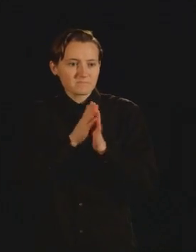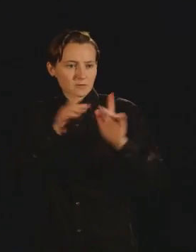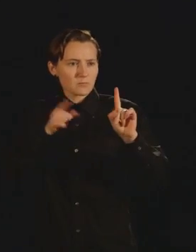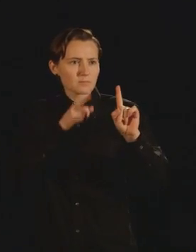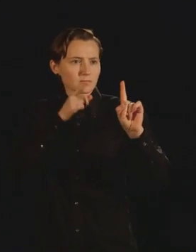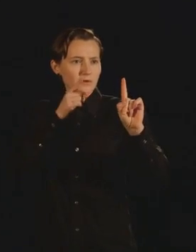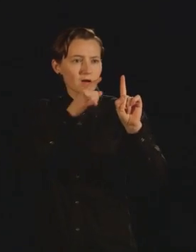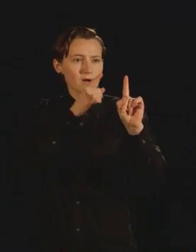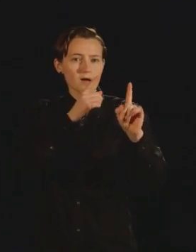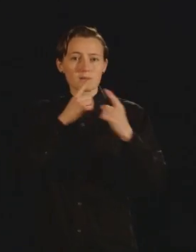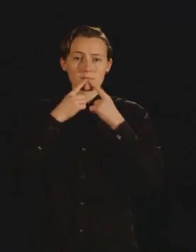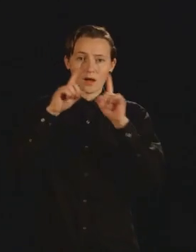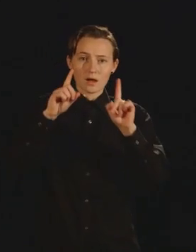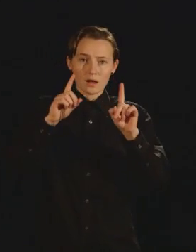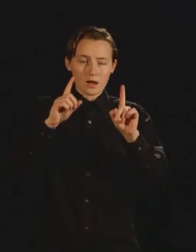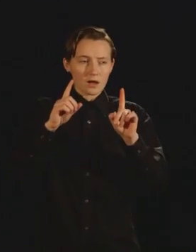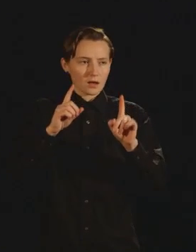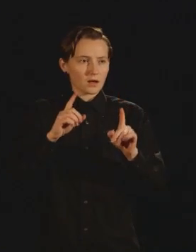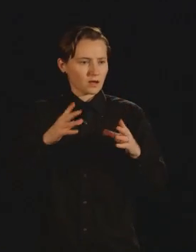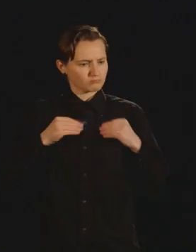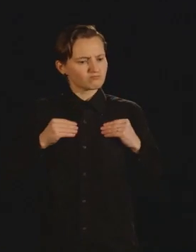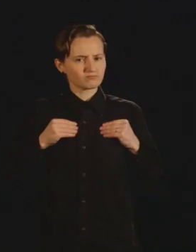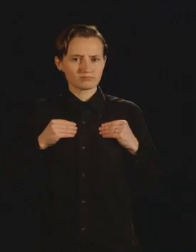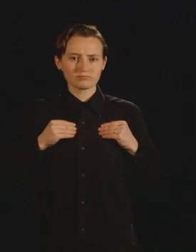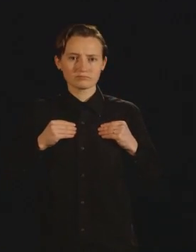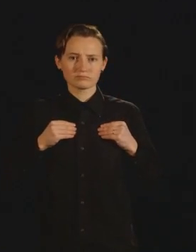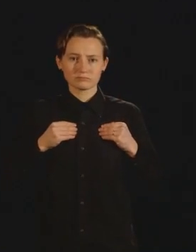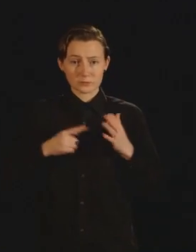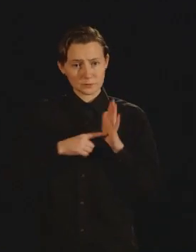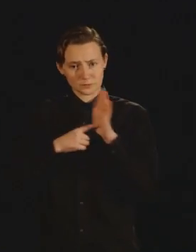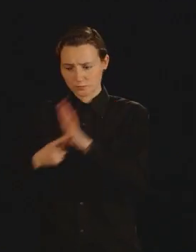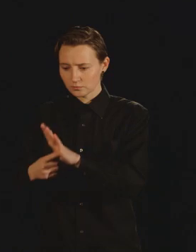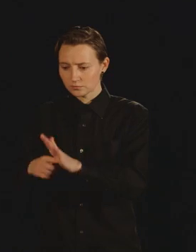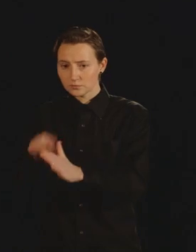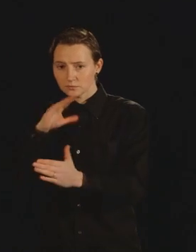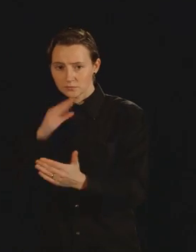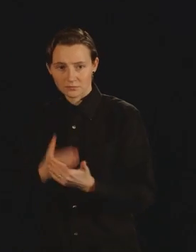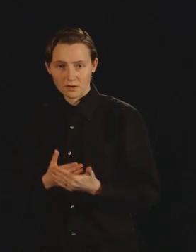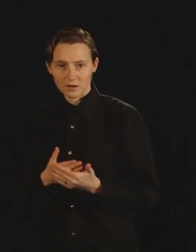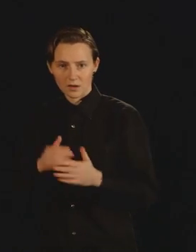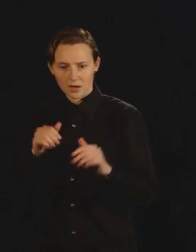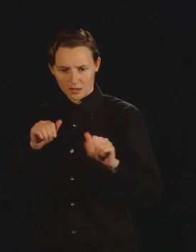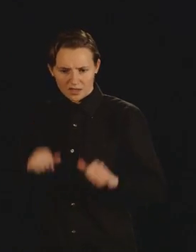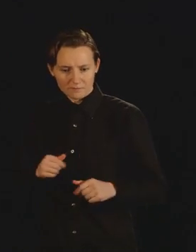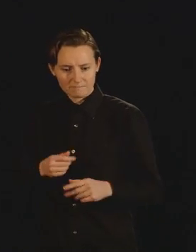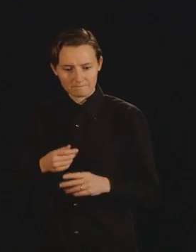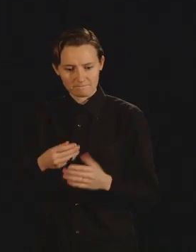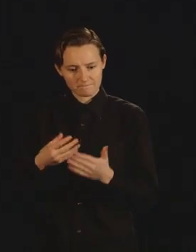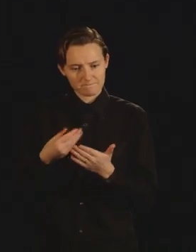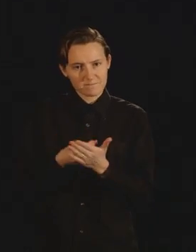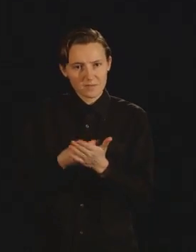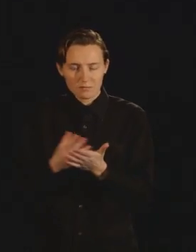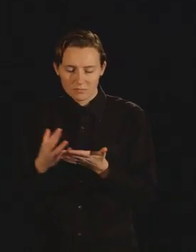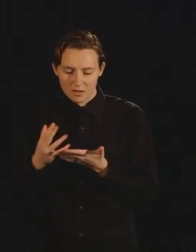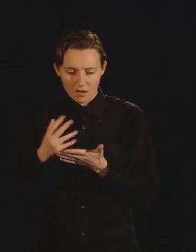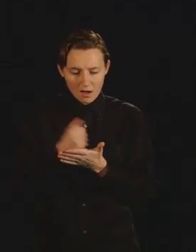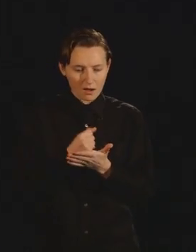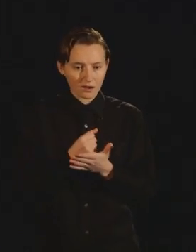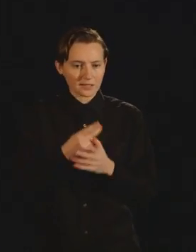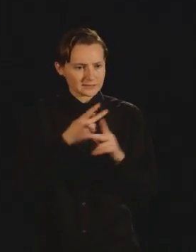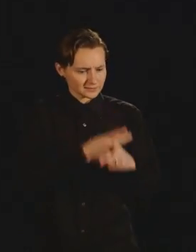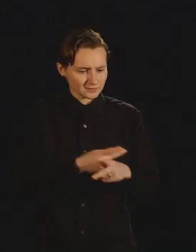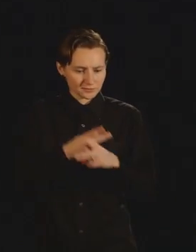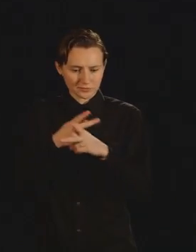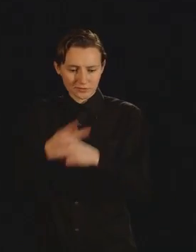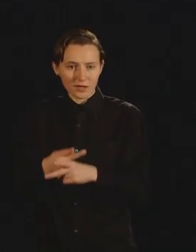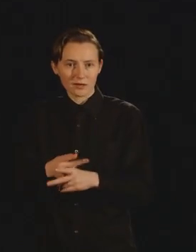our desire to succeed, it sends a message to our daughters that they can work hard and earn money and take care